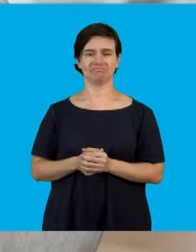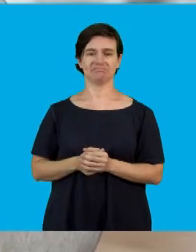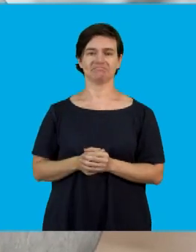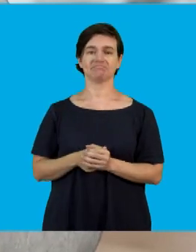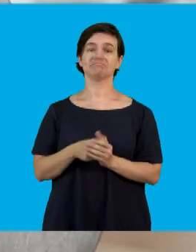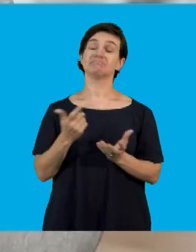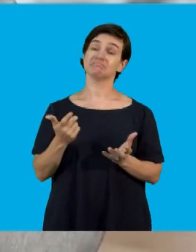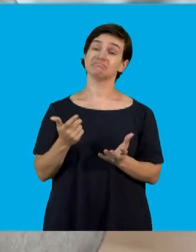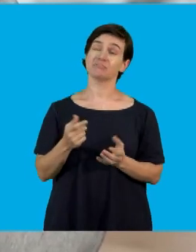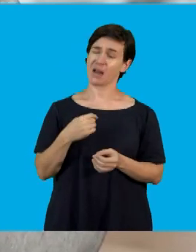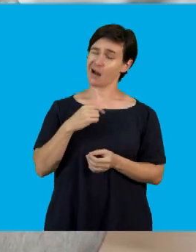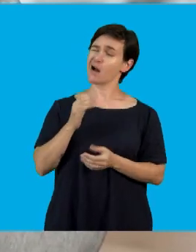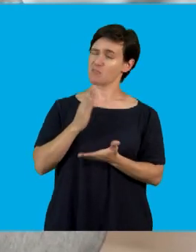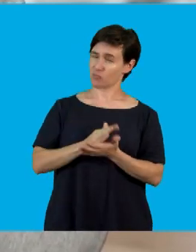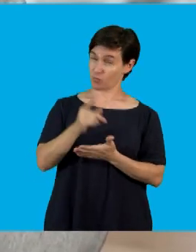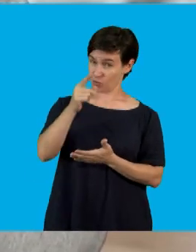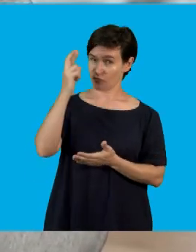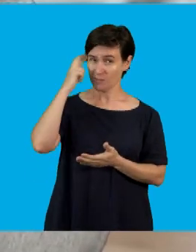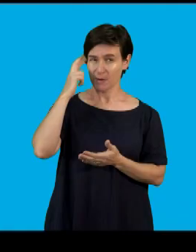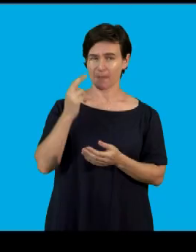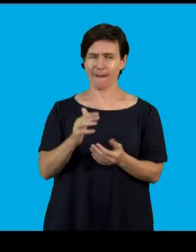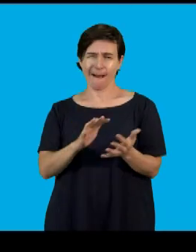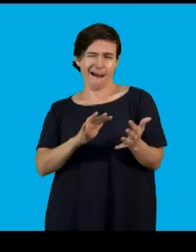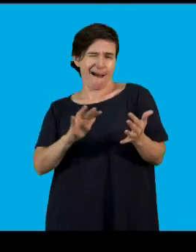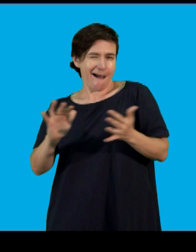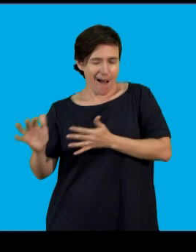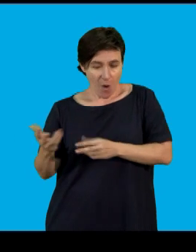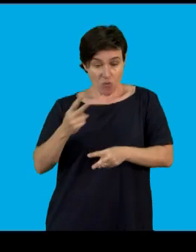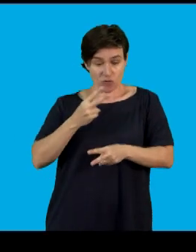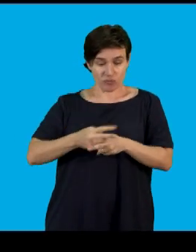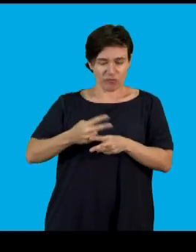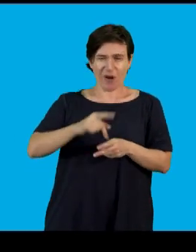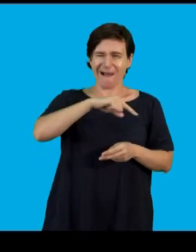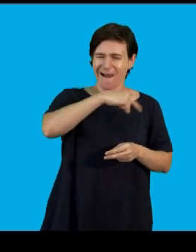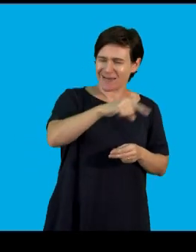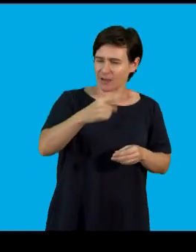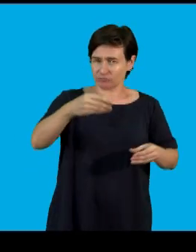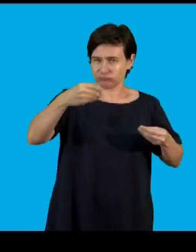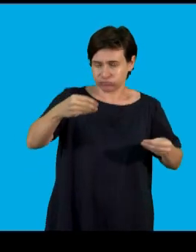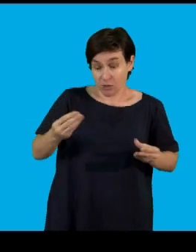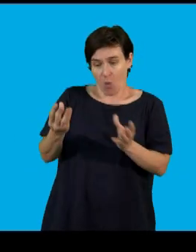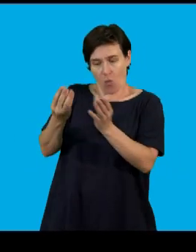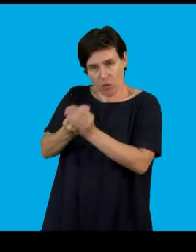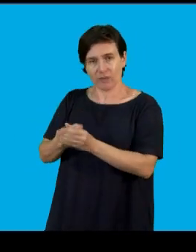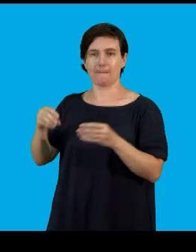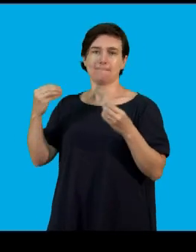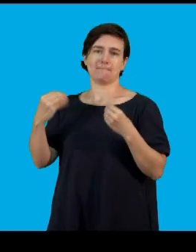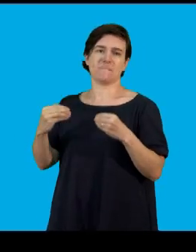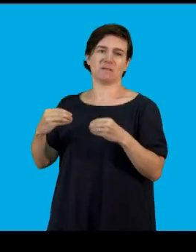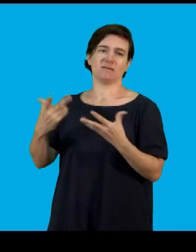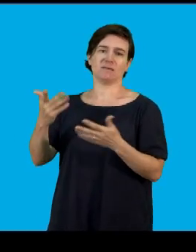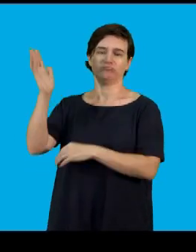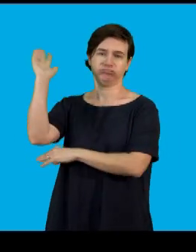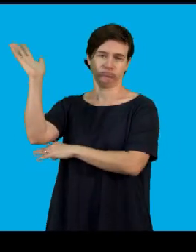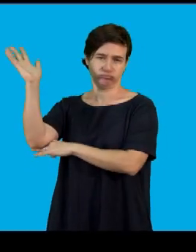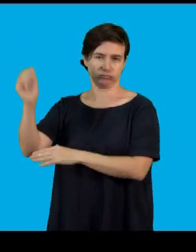Right, let's reveal the answers. I'm sure you remember how to prepare support materials for a presentation. What is needed?